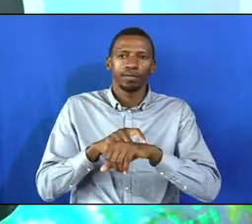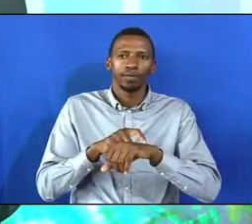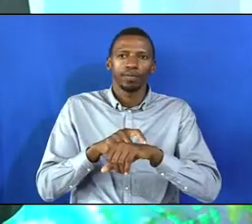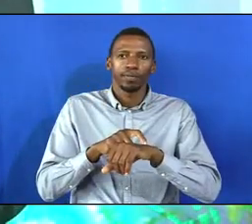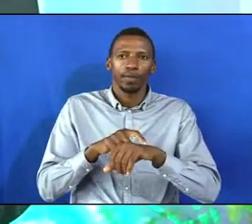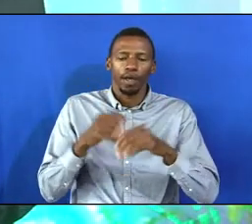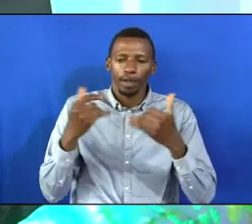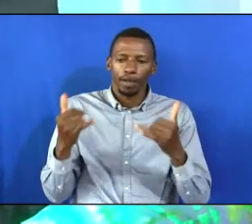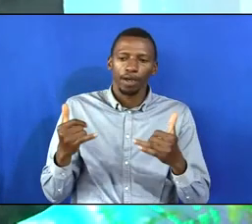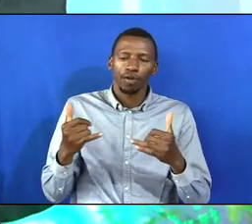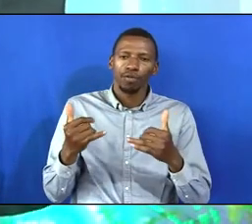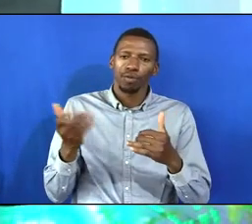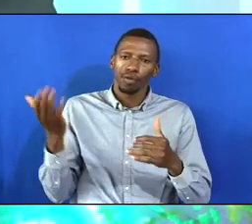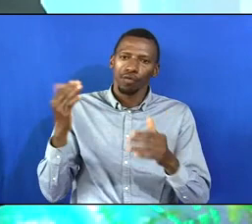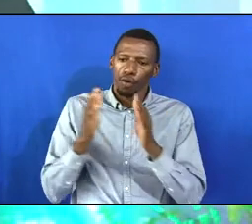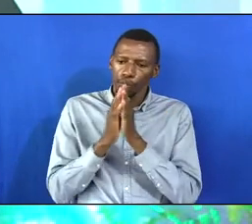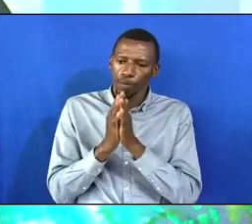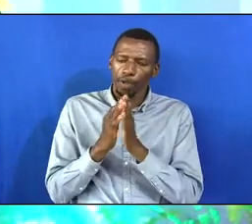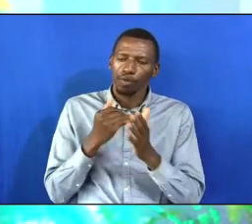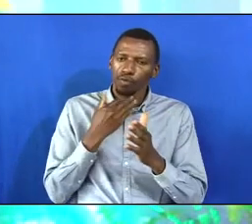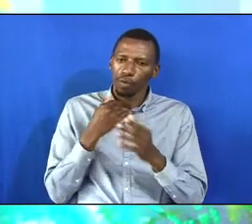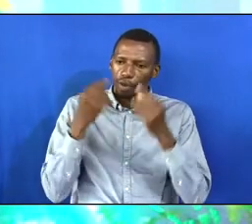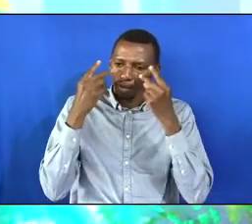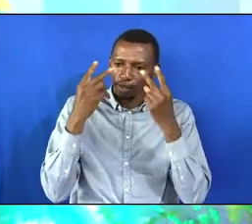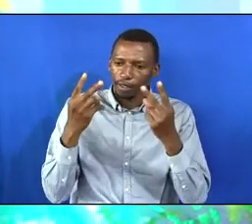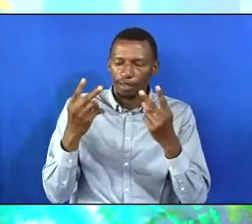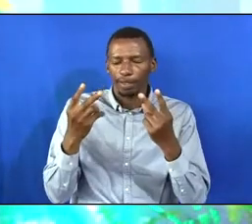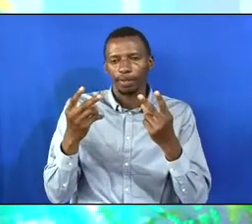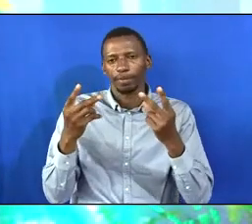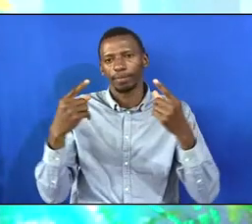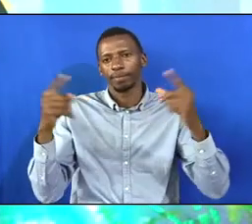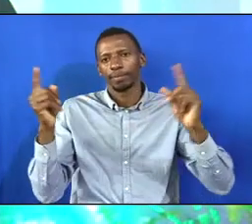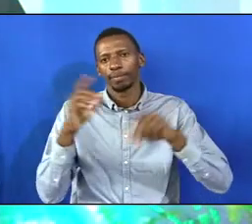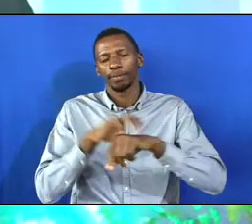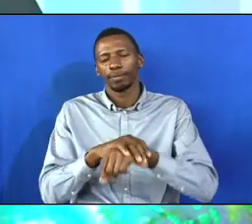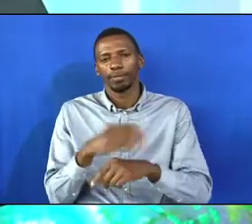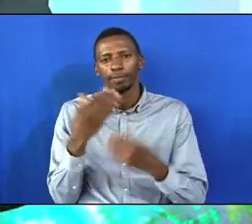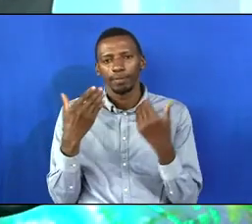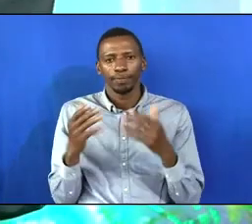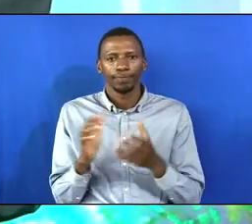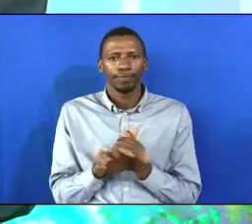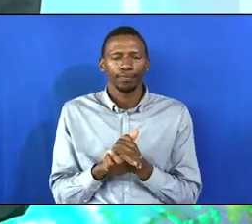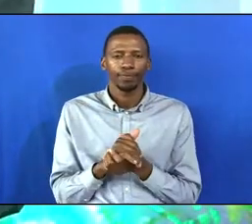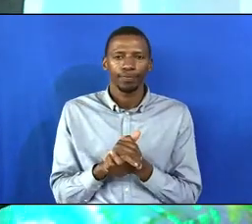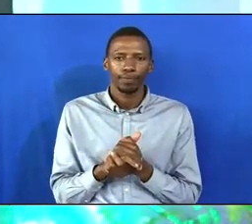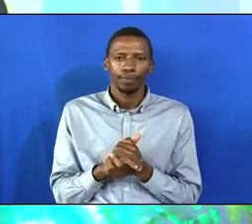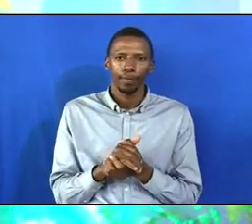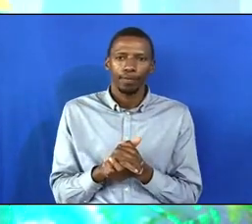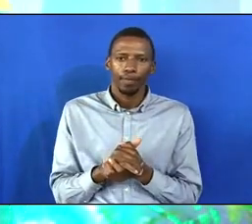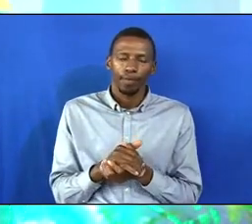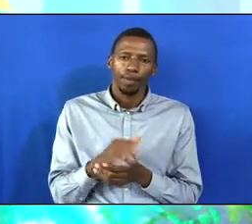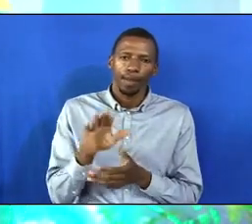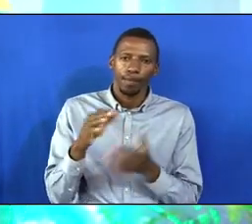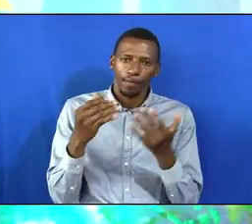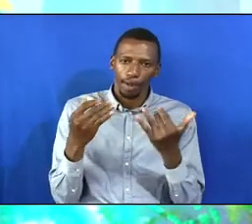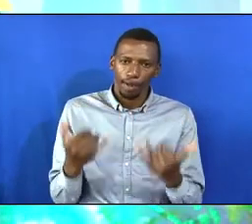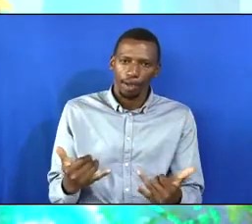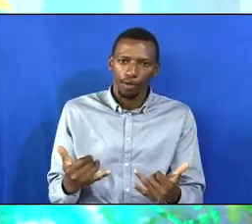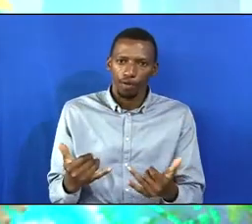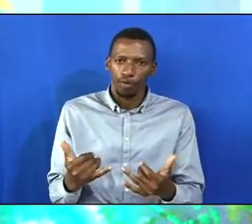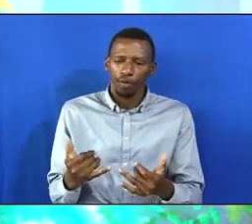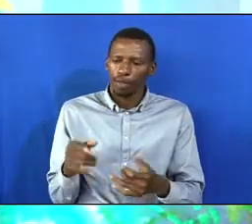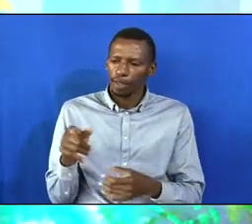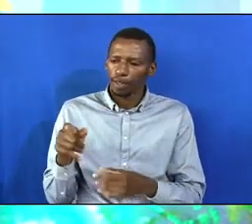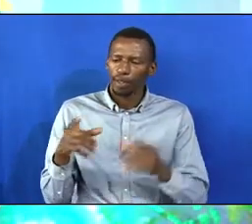Now, what was this message that was